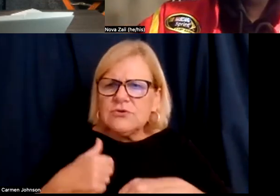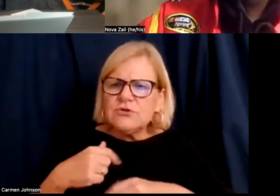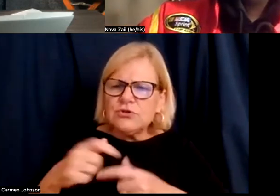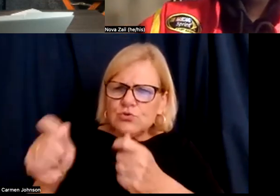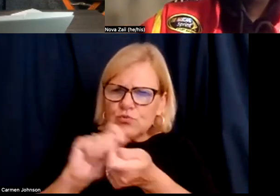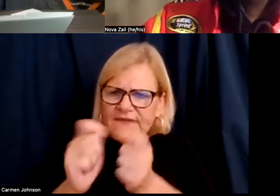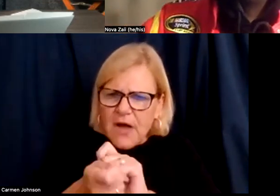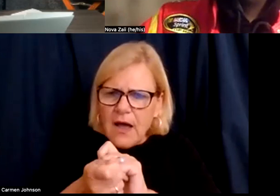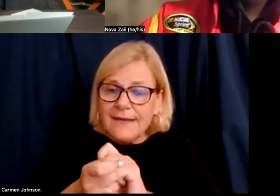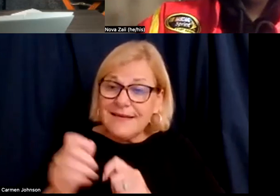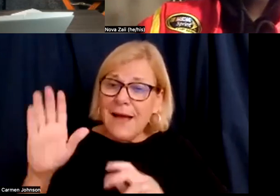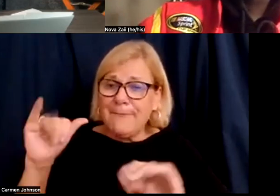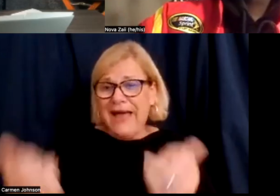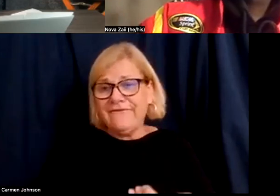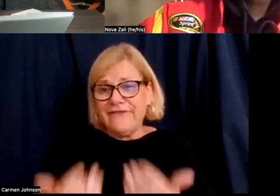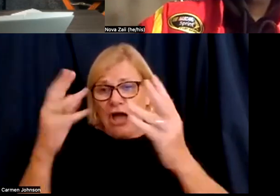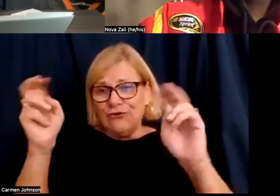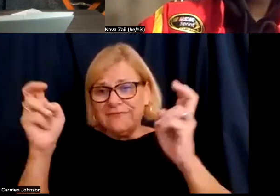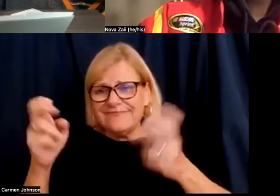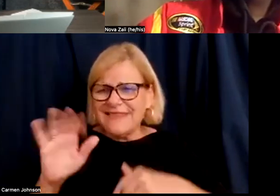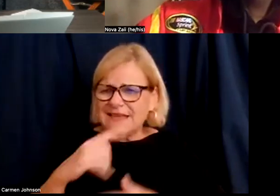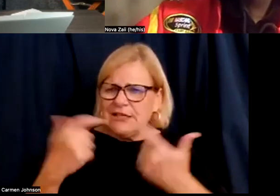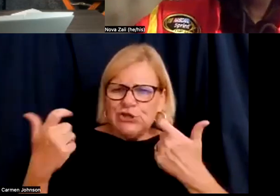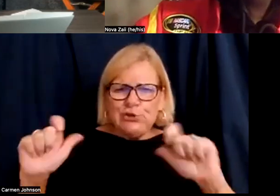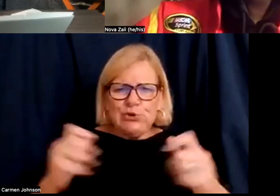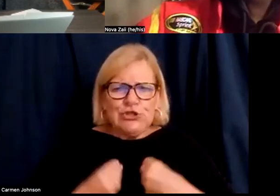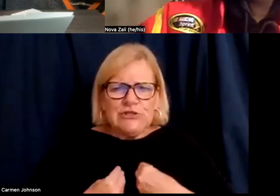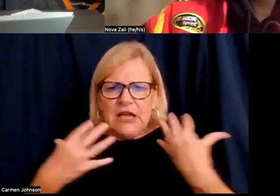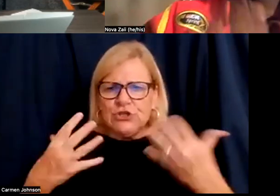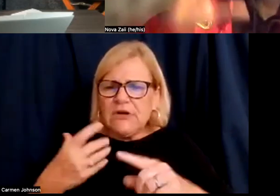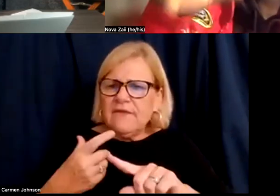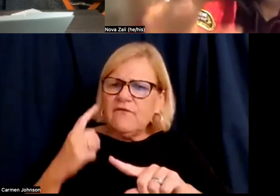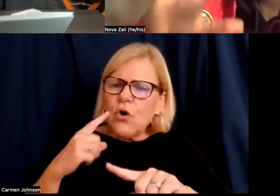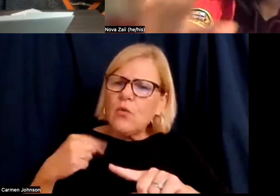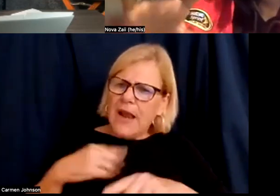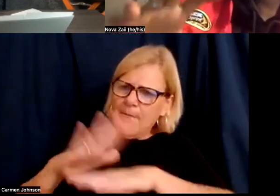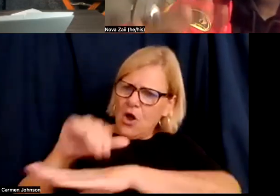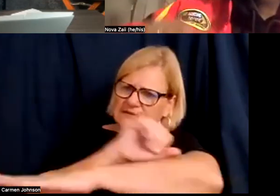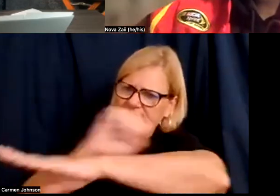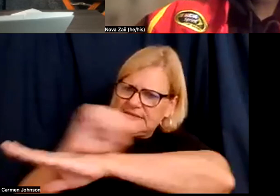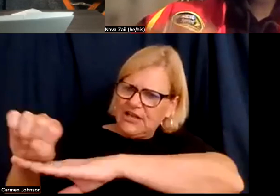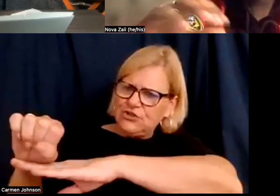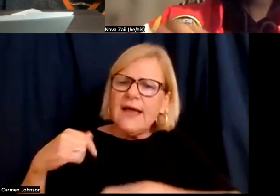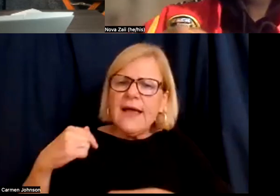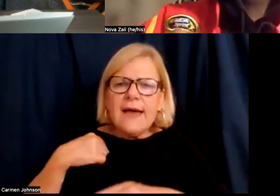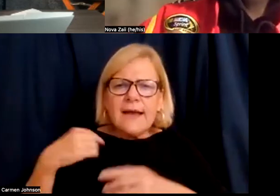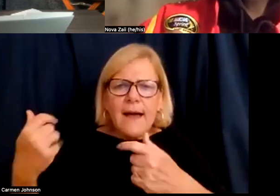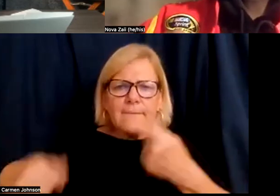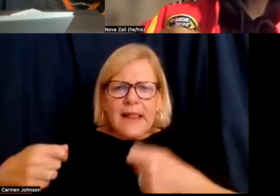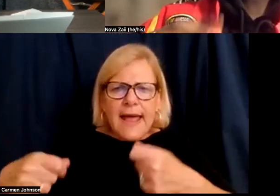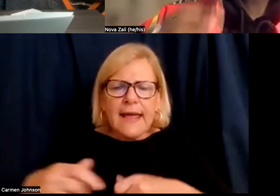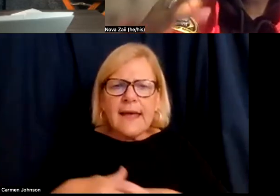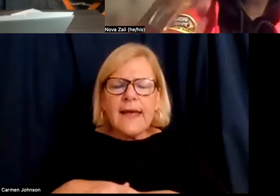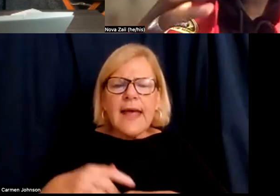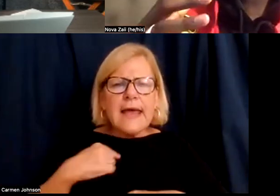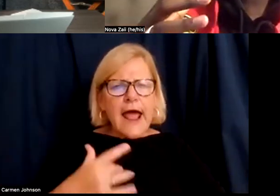refined by fire, that ends up being huge inspiration for when I'm on stage and I'm playing and